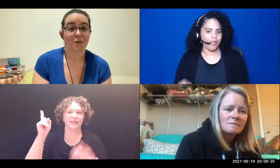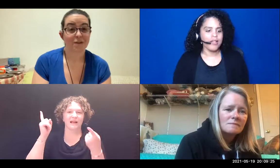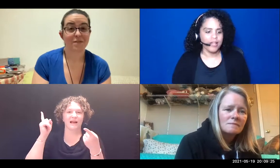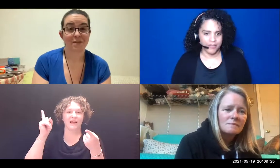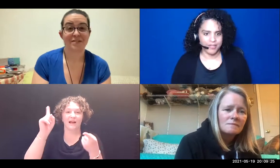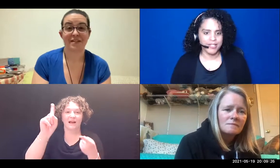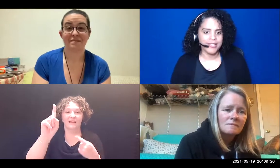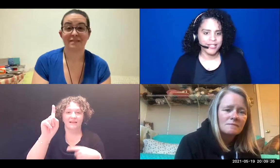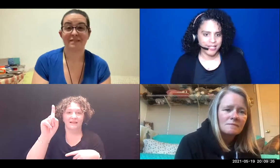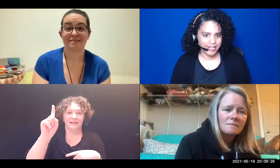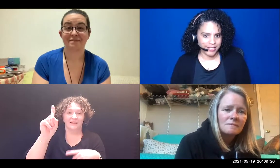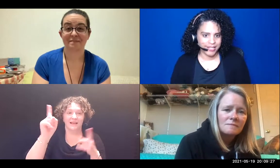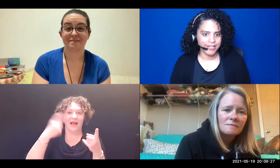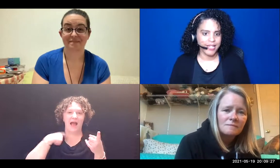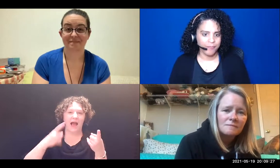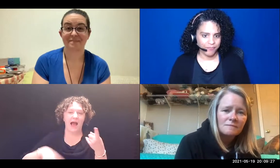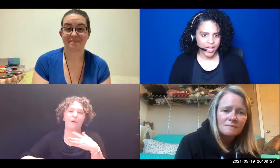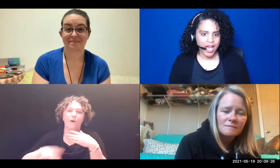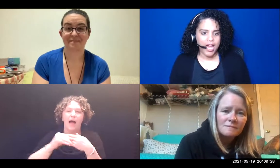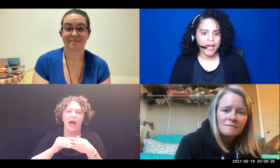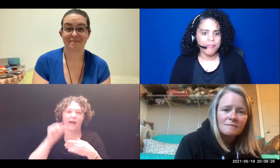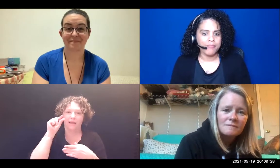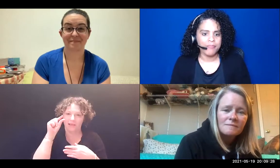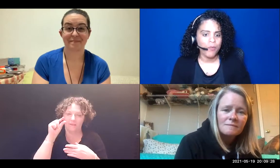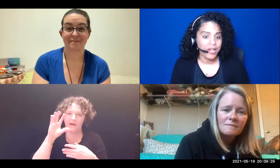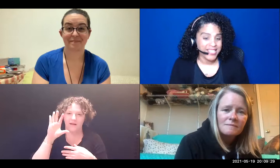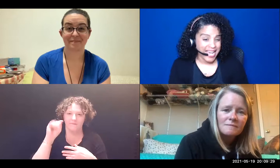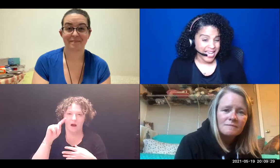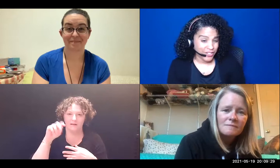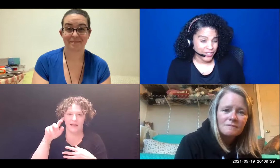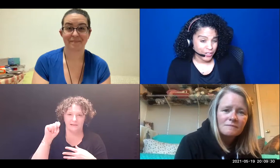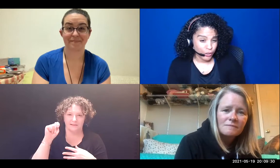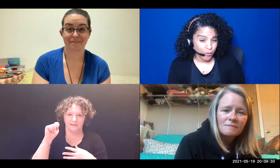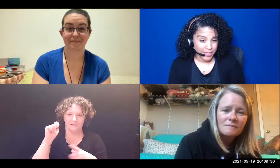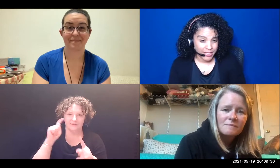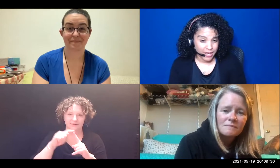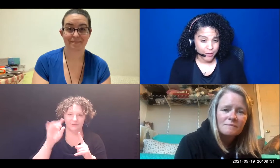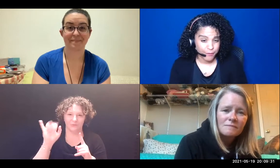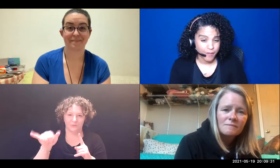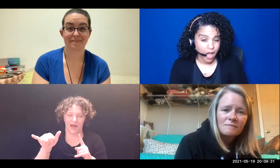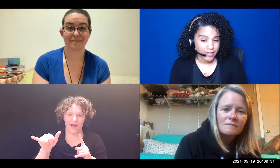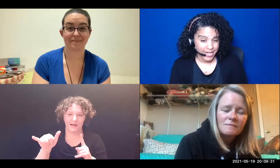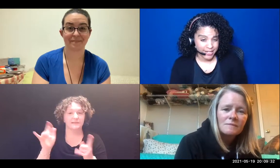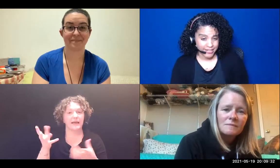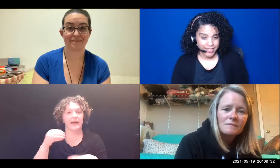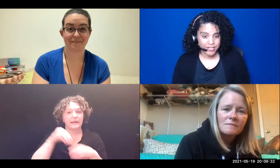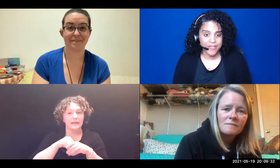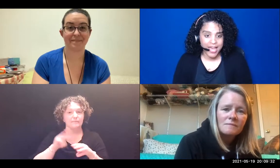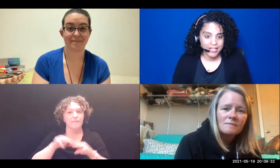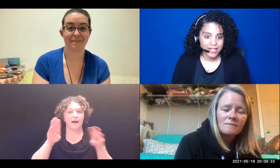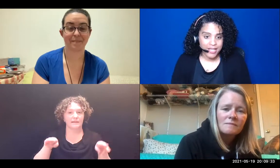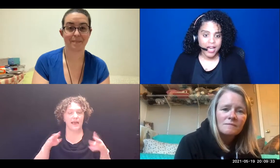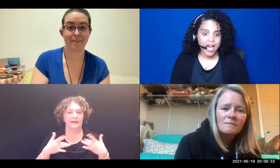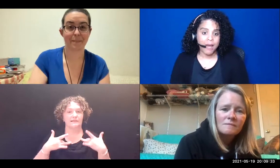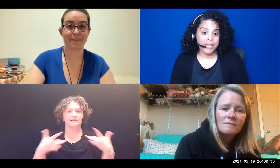That's a wonderful question. This is Cicely. I wanted to add just a little bit of context to